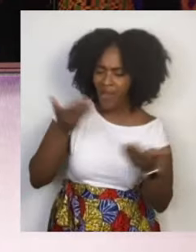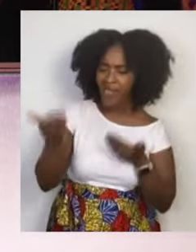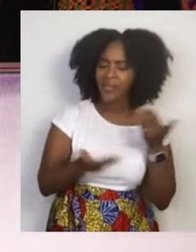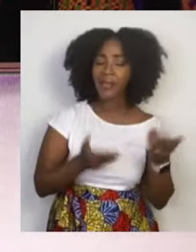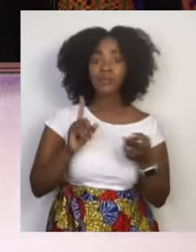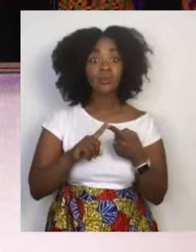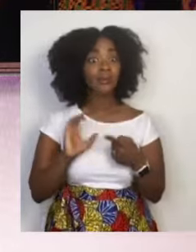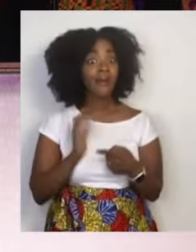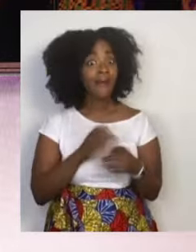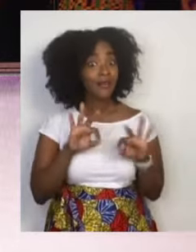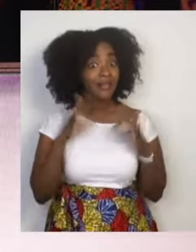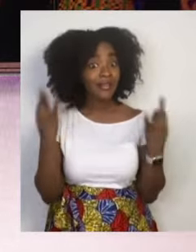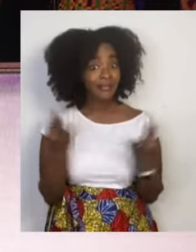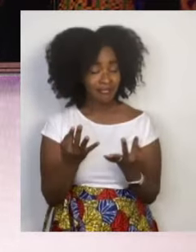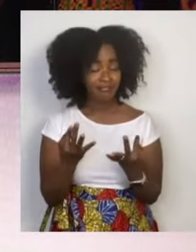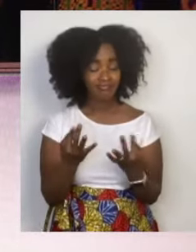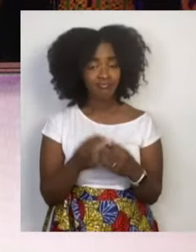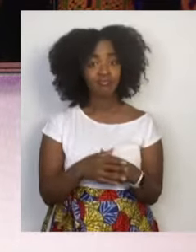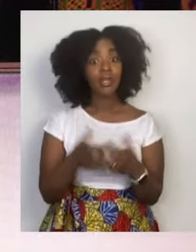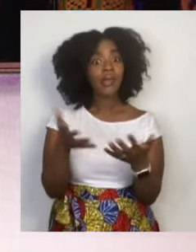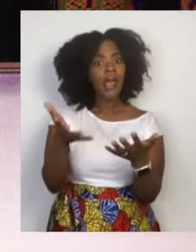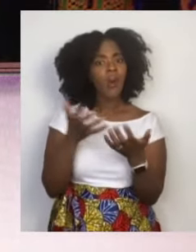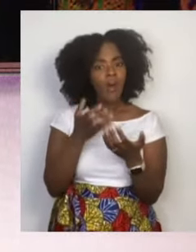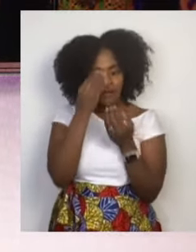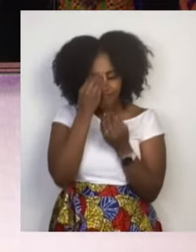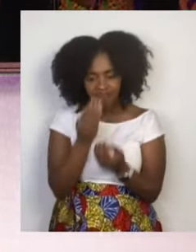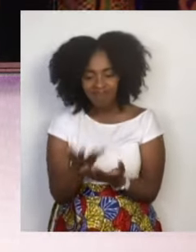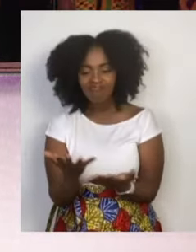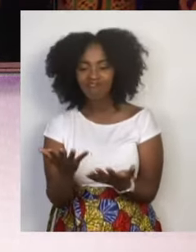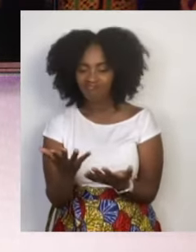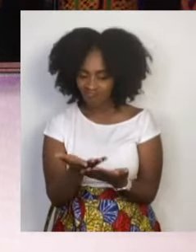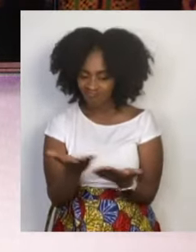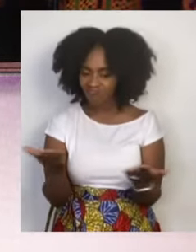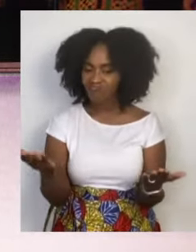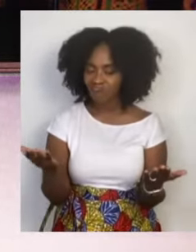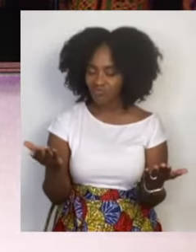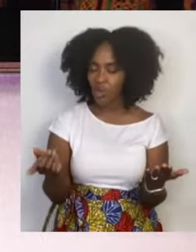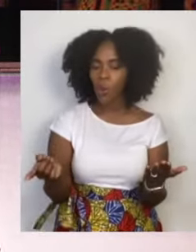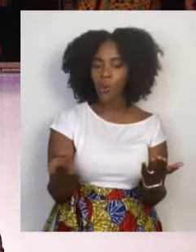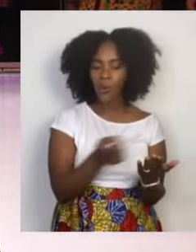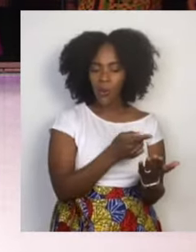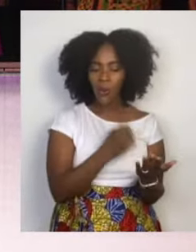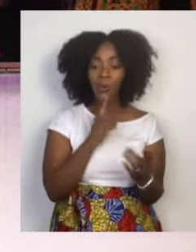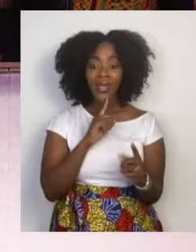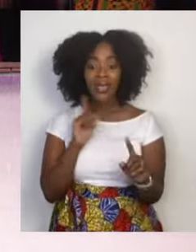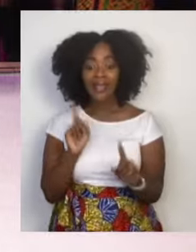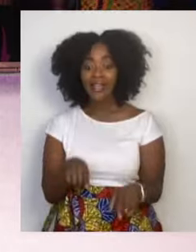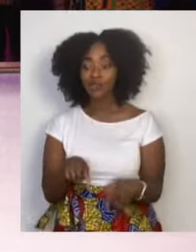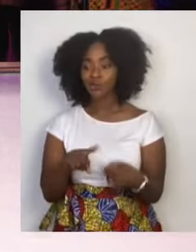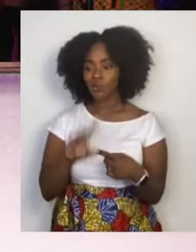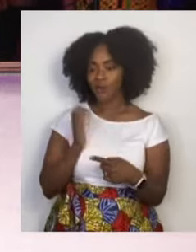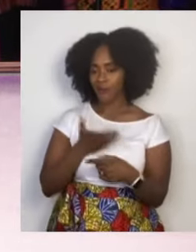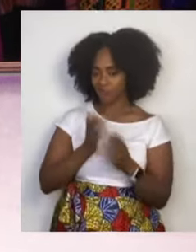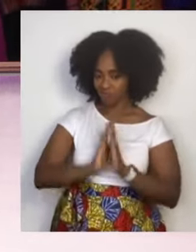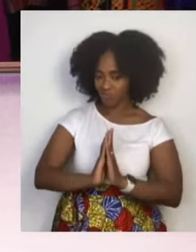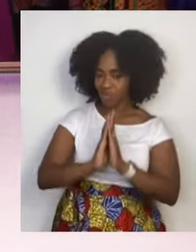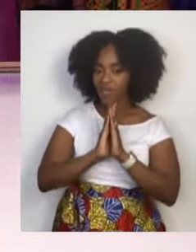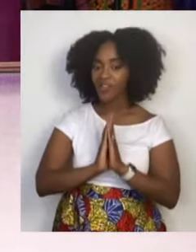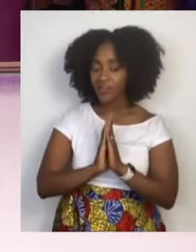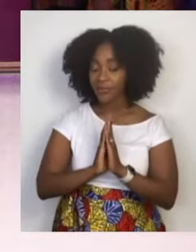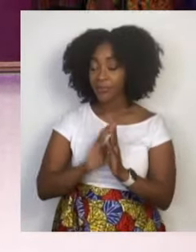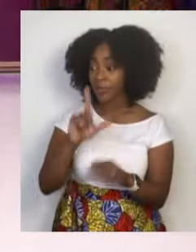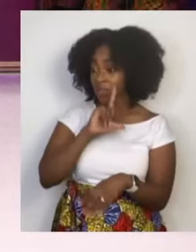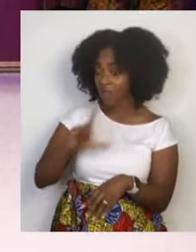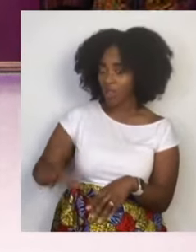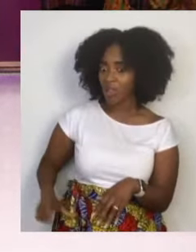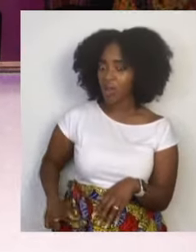want to let you know, each and every one of you, you are an answer to prayer. The Lord gave us a word many years ago and said, I